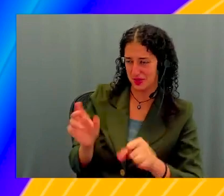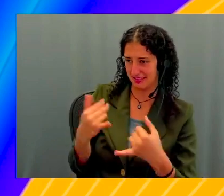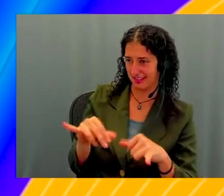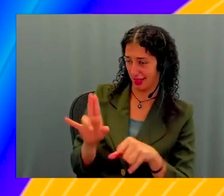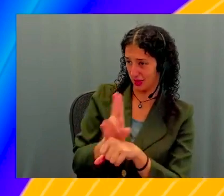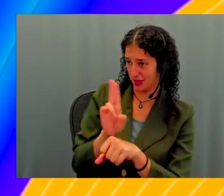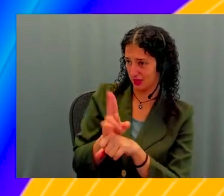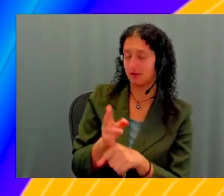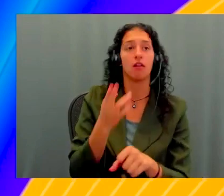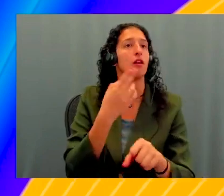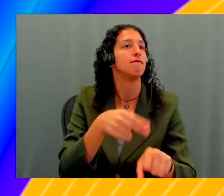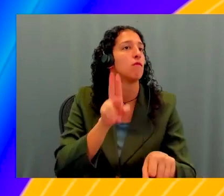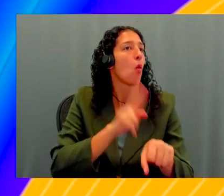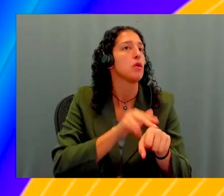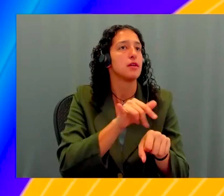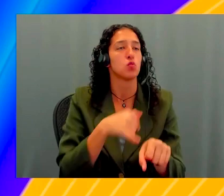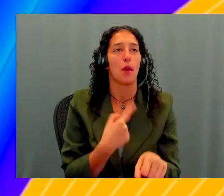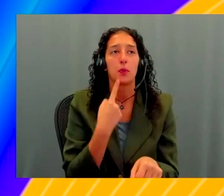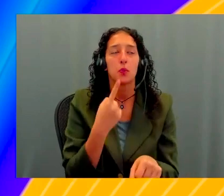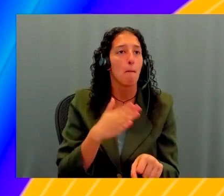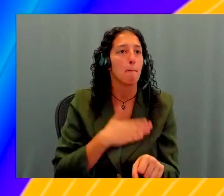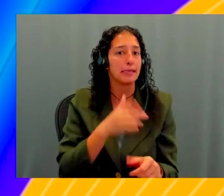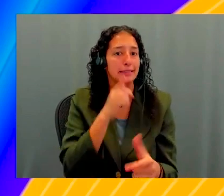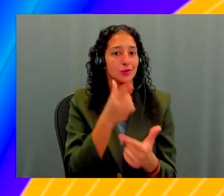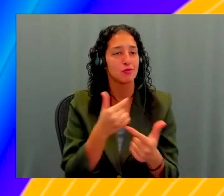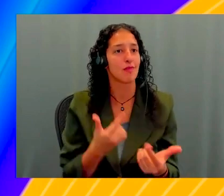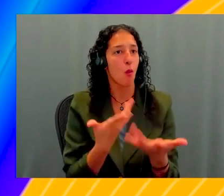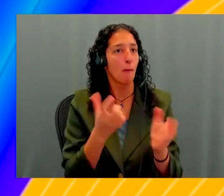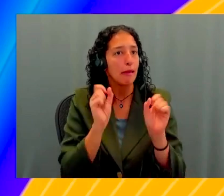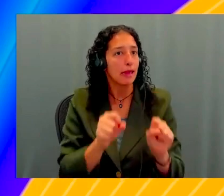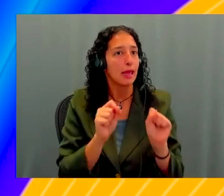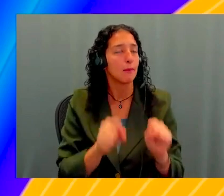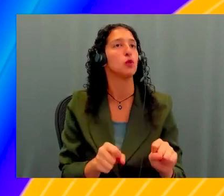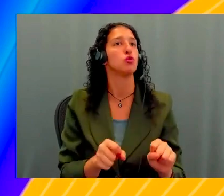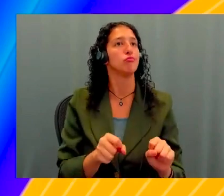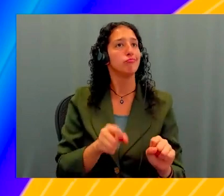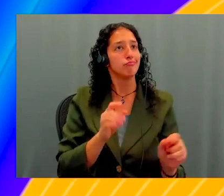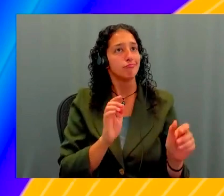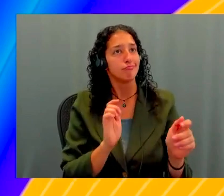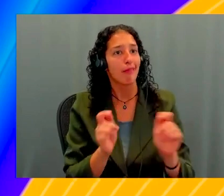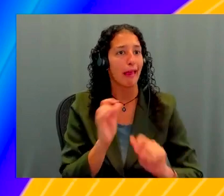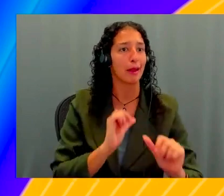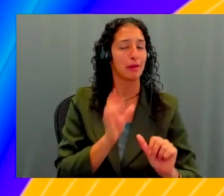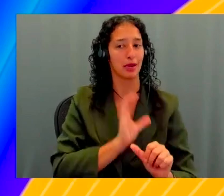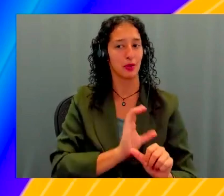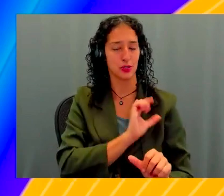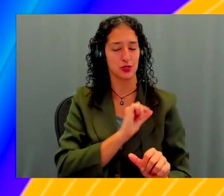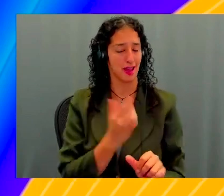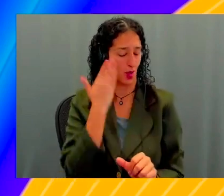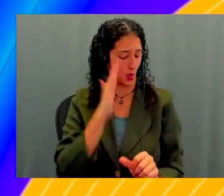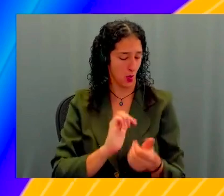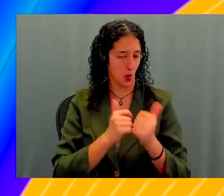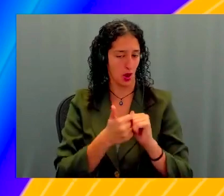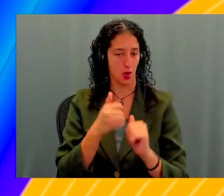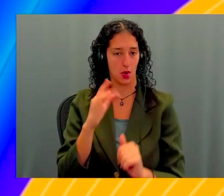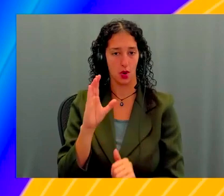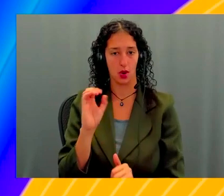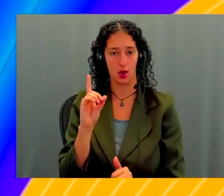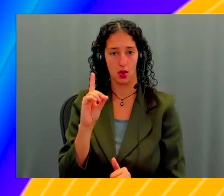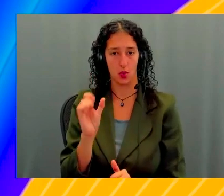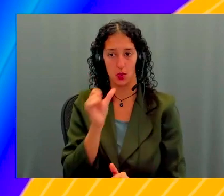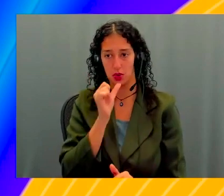is what I told my sister. I was like, I want to be able to animate 3D characters. I don't know how to code. I don't have animation skills. And